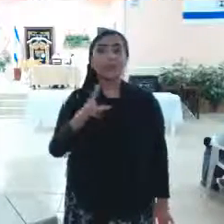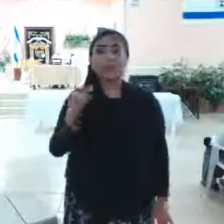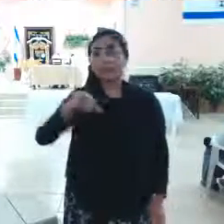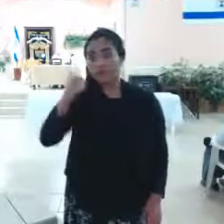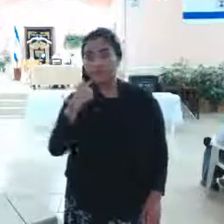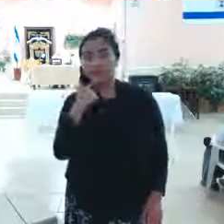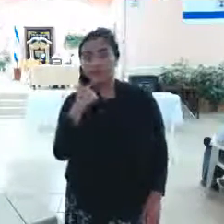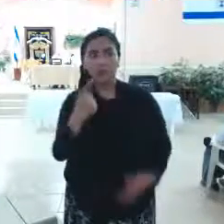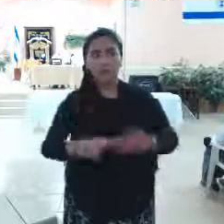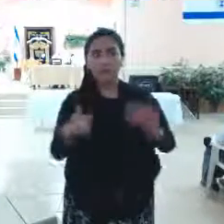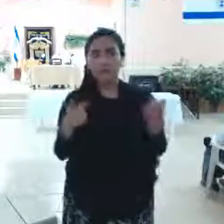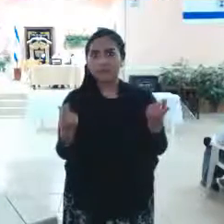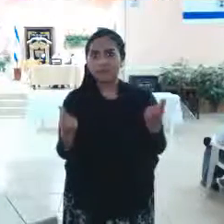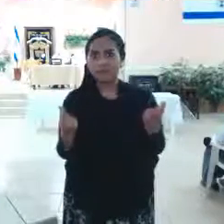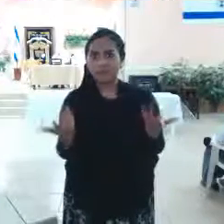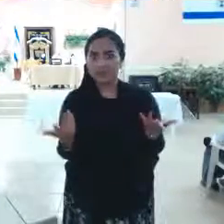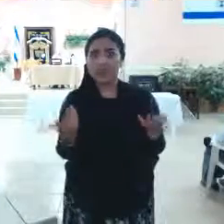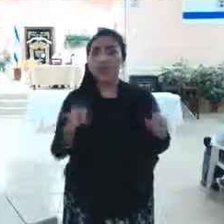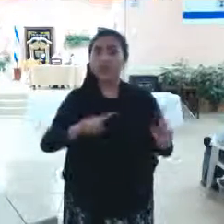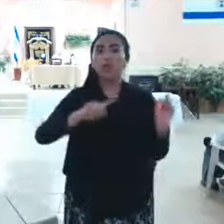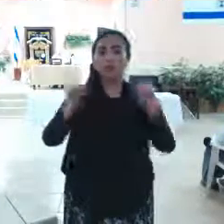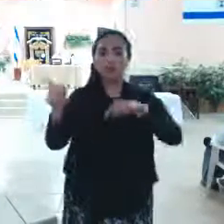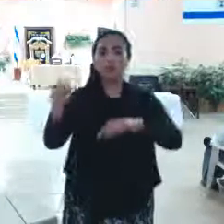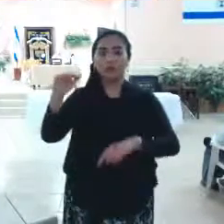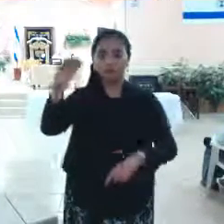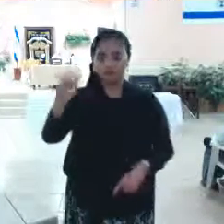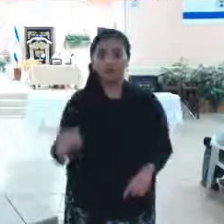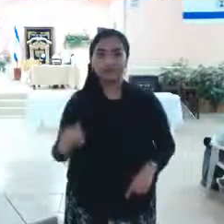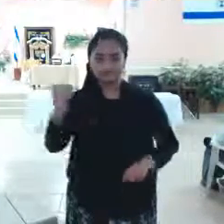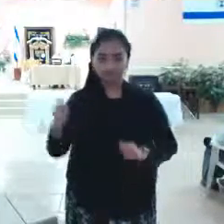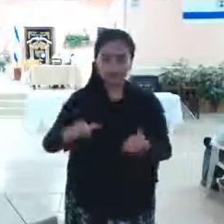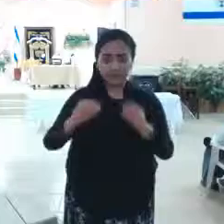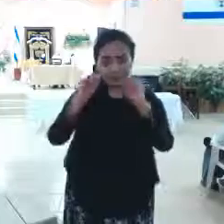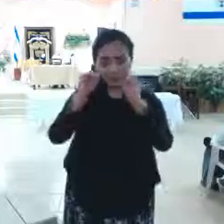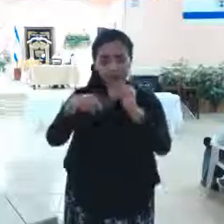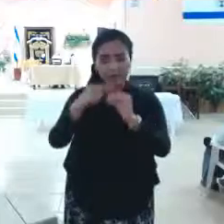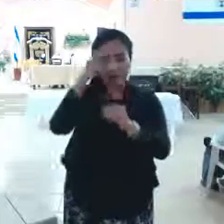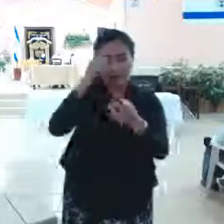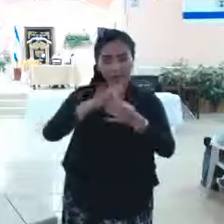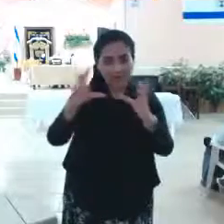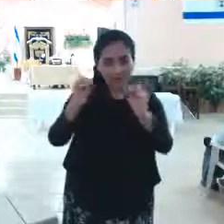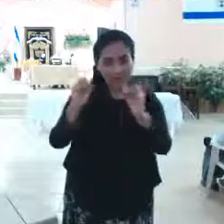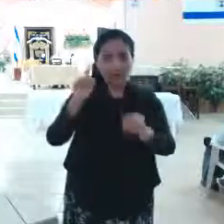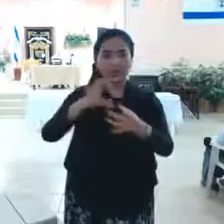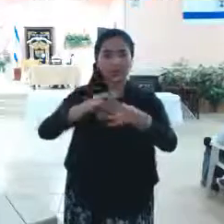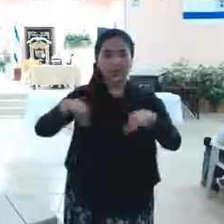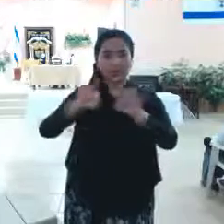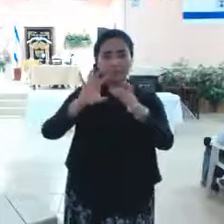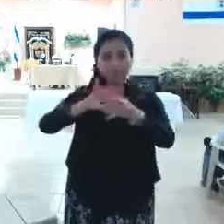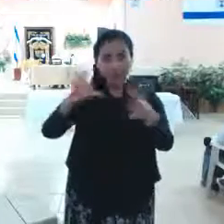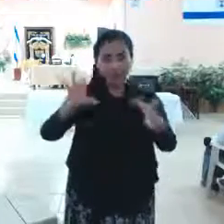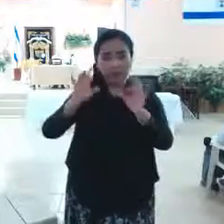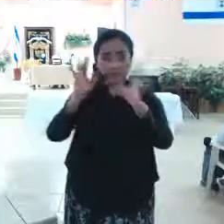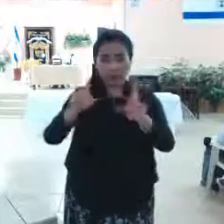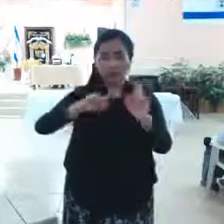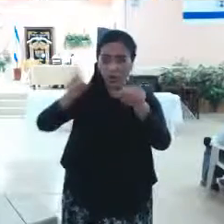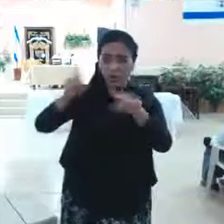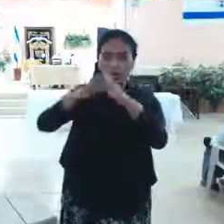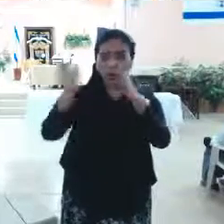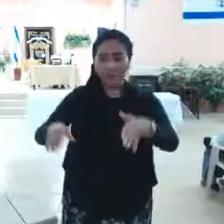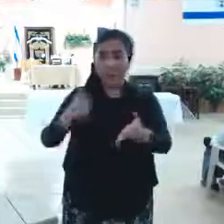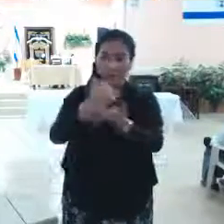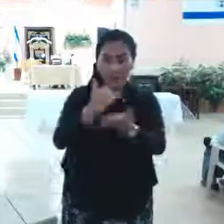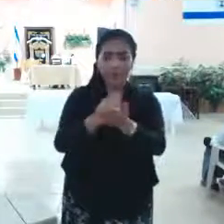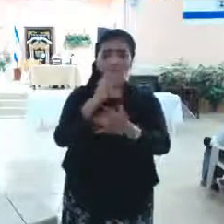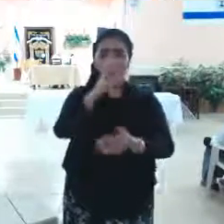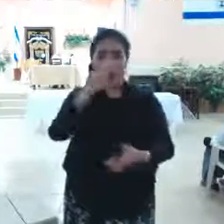the tevilot. Sometimes they say, Roy, what do we do? What do I do? Bring them to do their tevilot, minister deliverance. May they break all curses, go